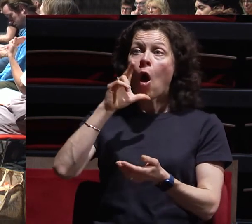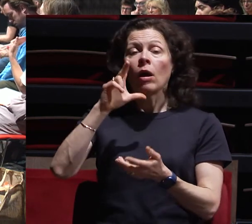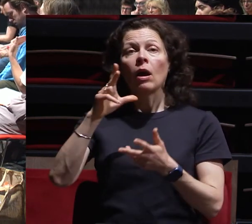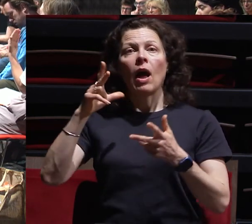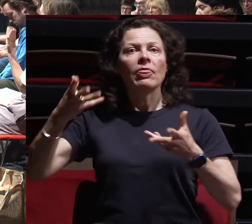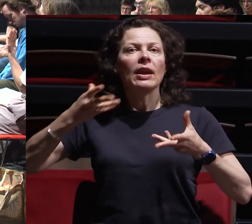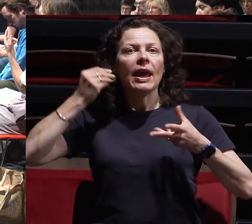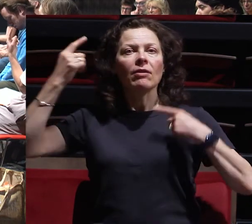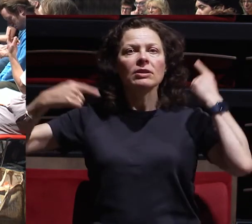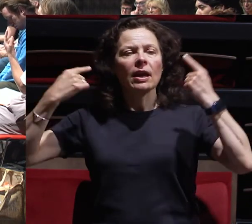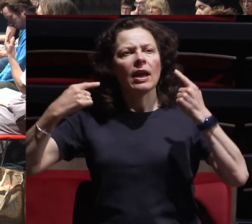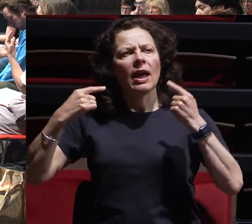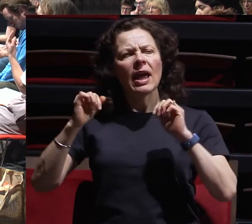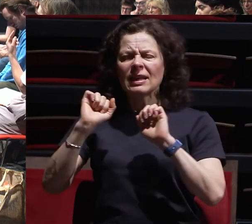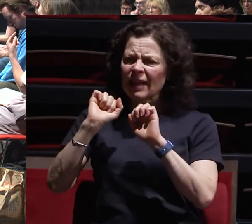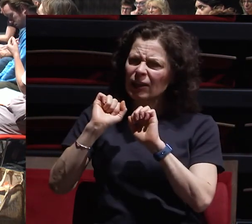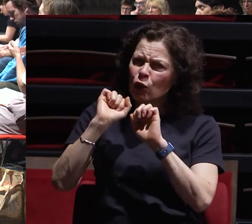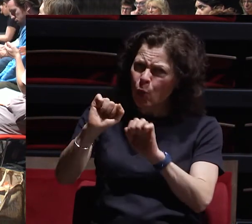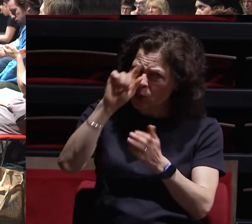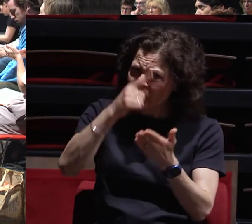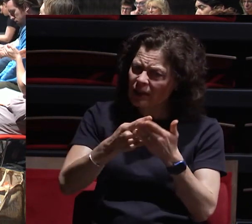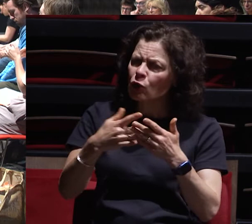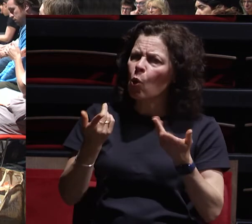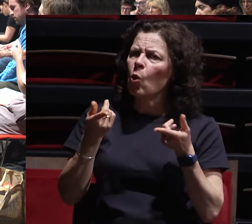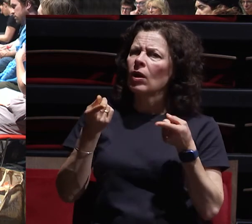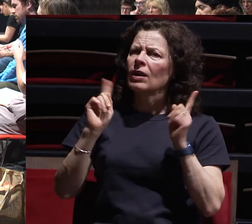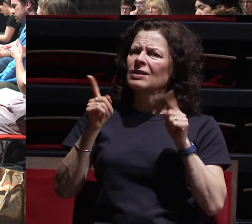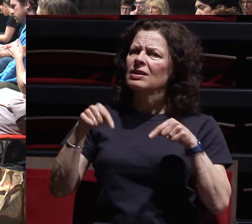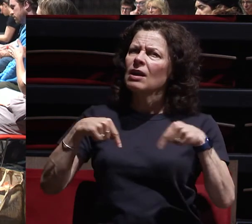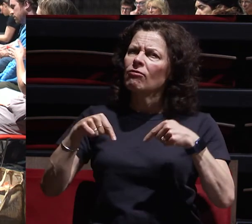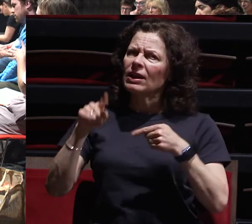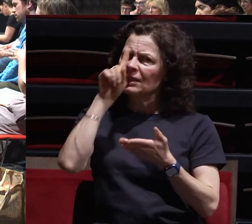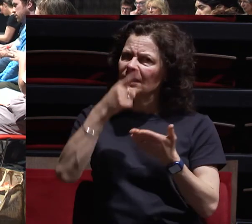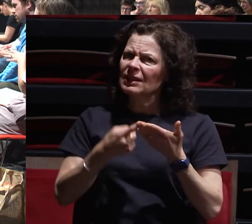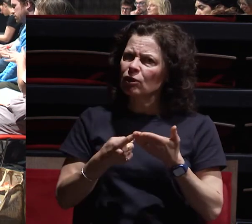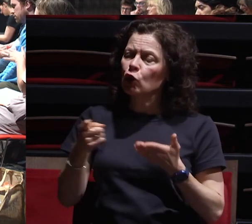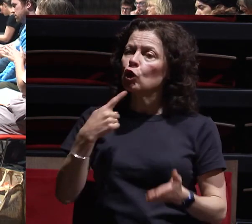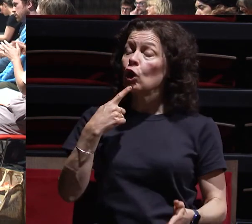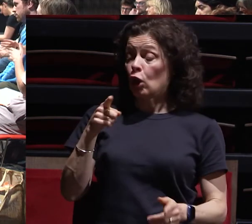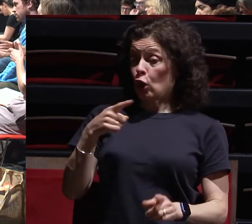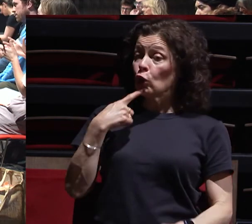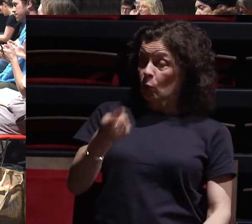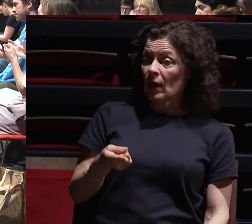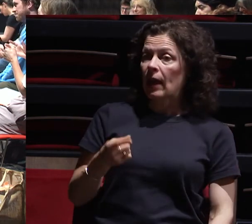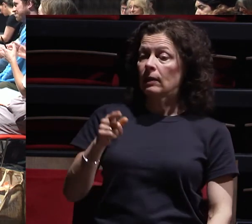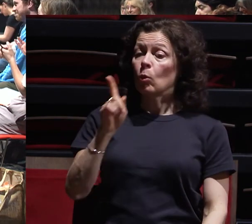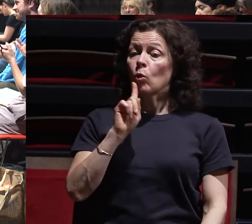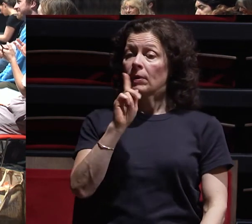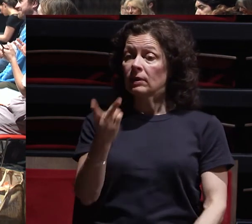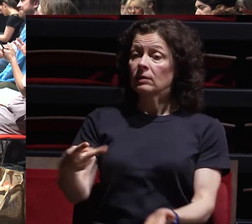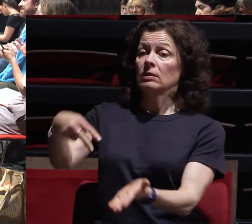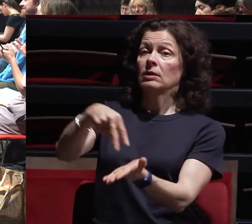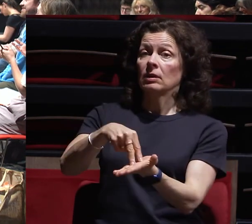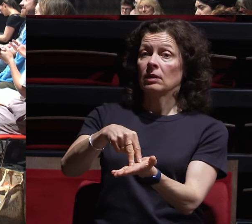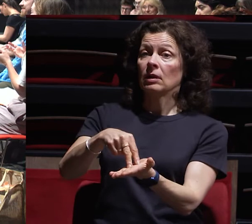up, opening her mouth, hearing the soundscape. How much is that your decision? How much is the director's decision? Because could you have just said she opens her